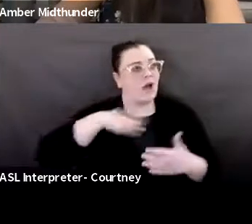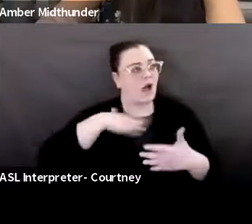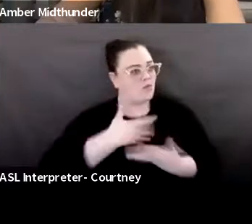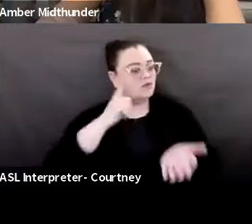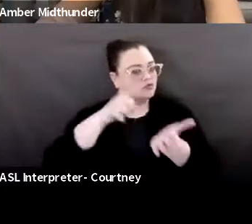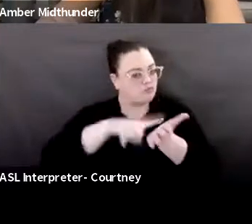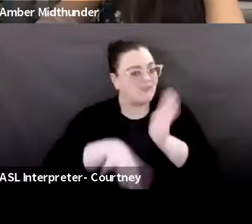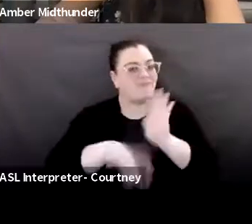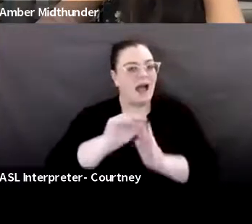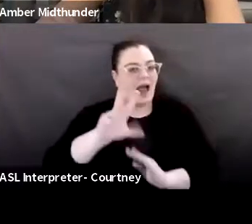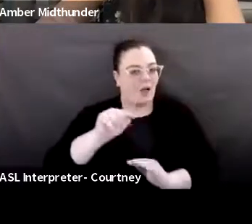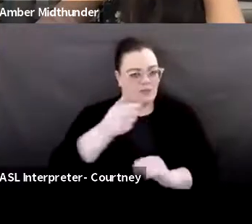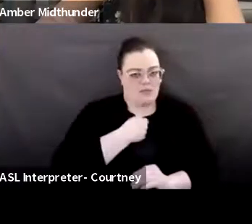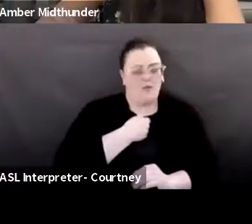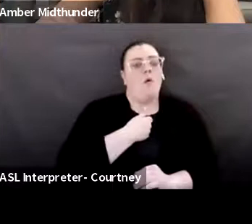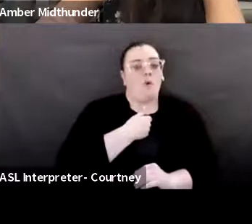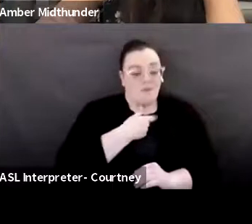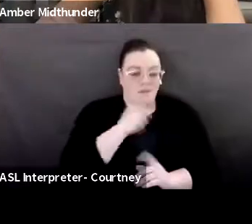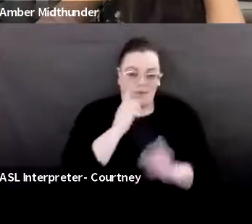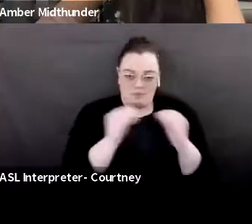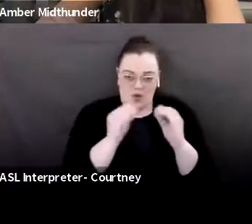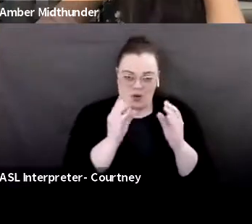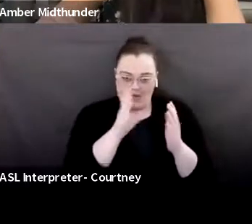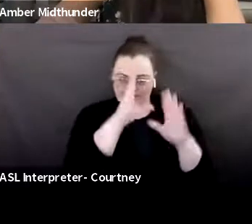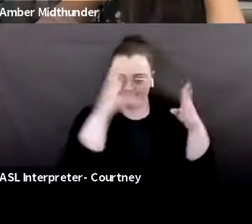tribe. So that's just my cautionary tale for all of you.